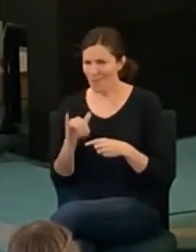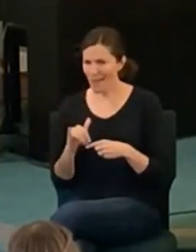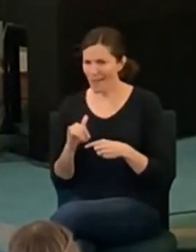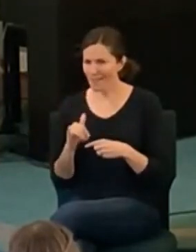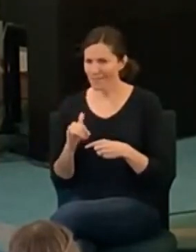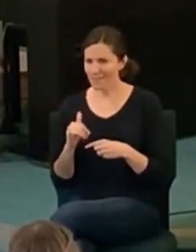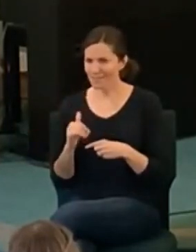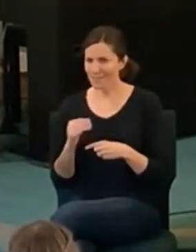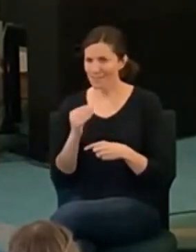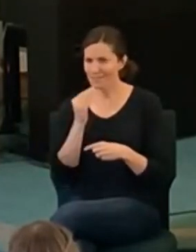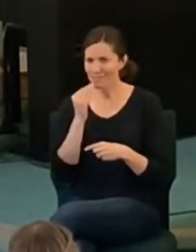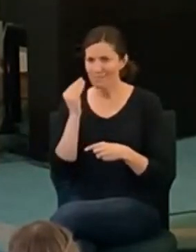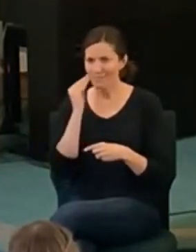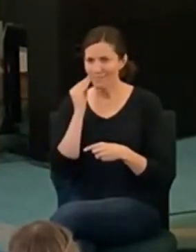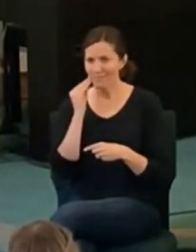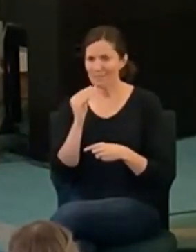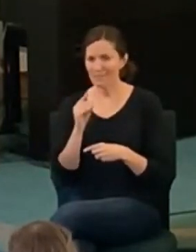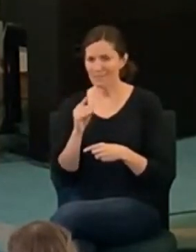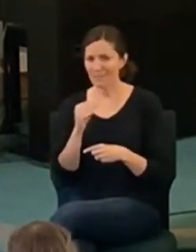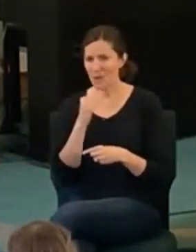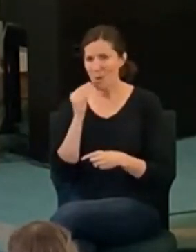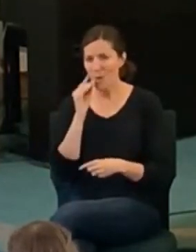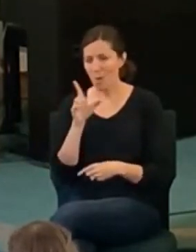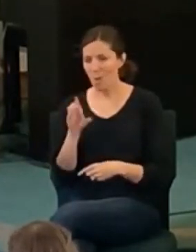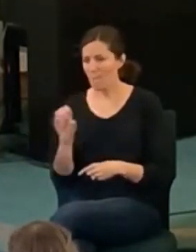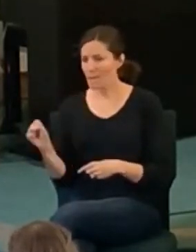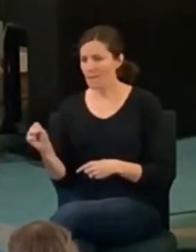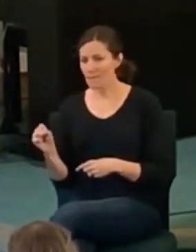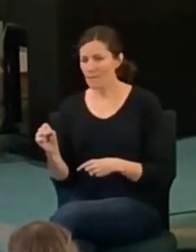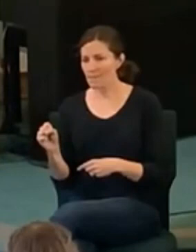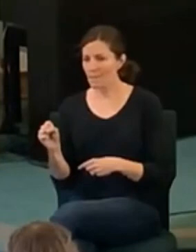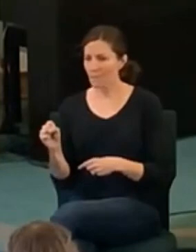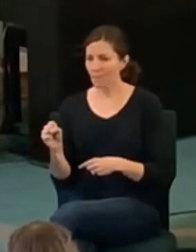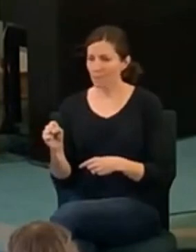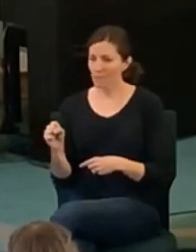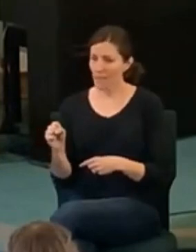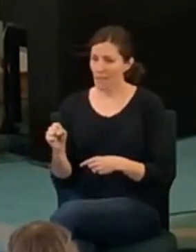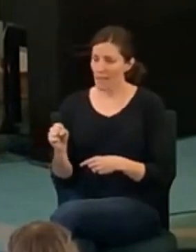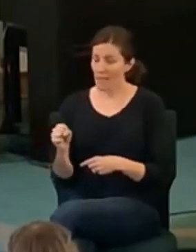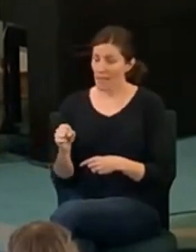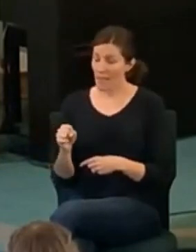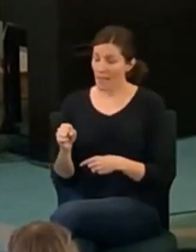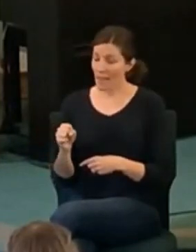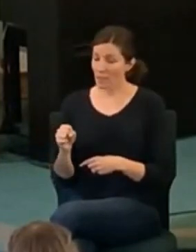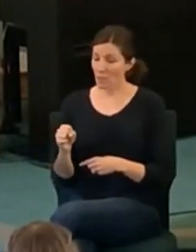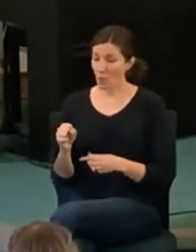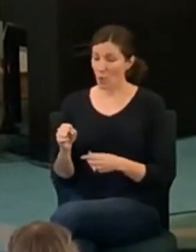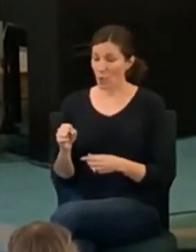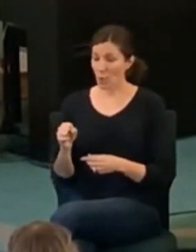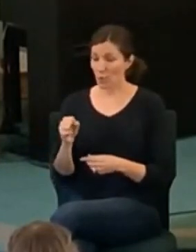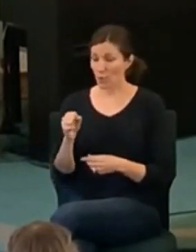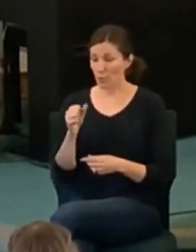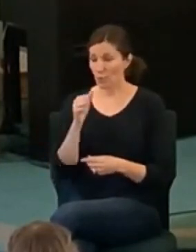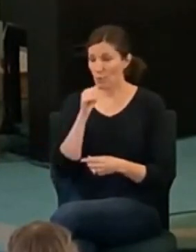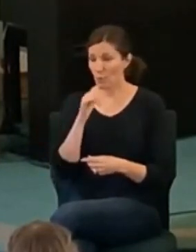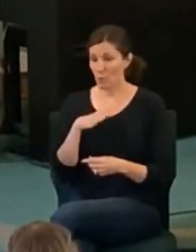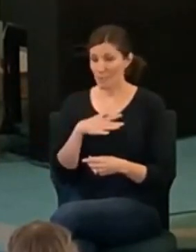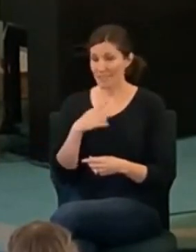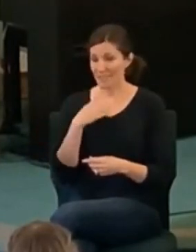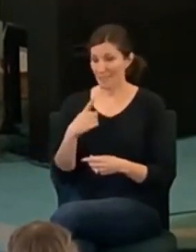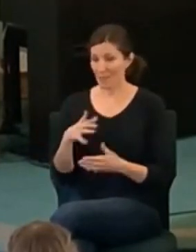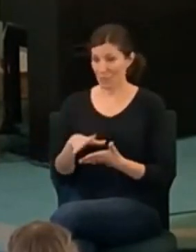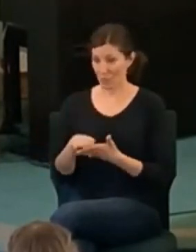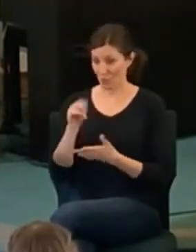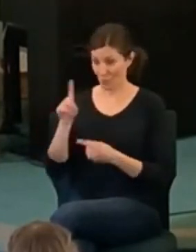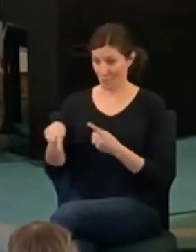this information. And it revealed some difficult stuff for her. One person had been involved in some physical abuse and sexual abuse